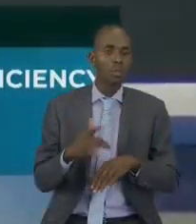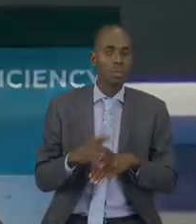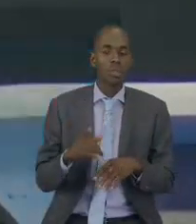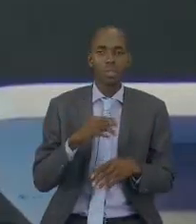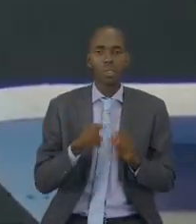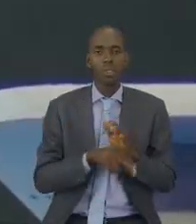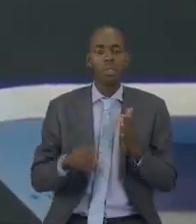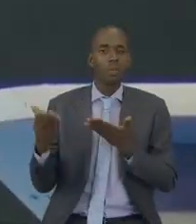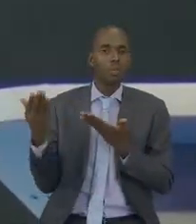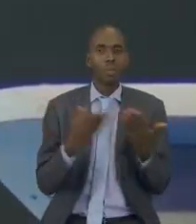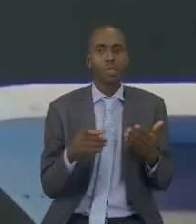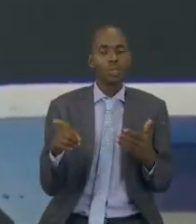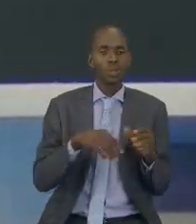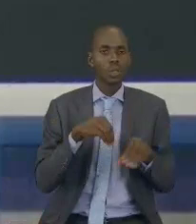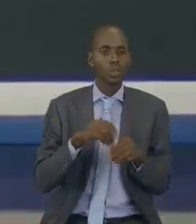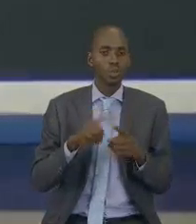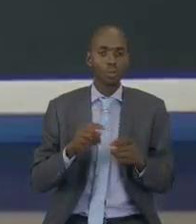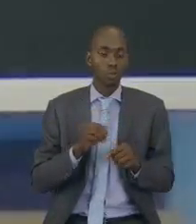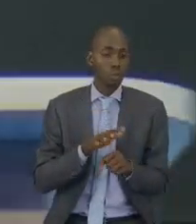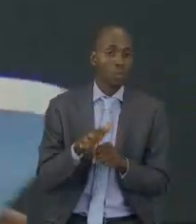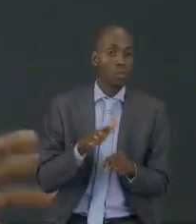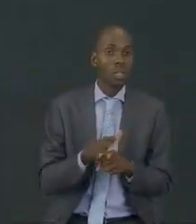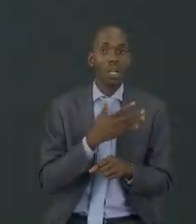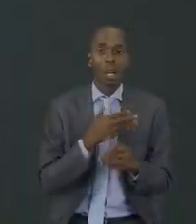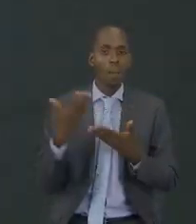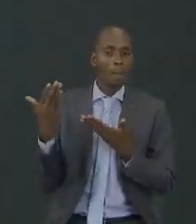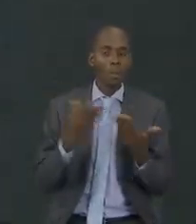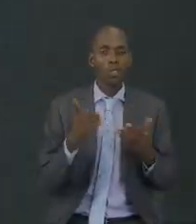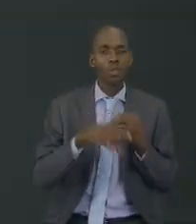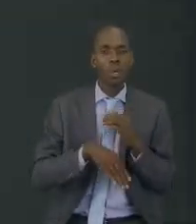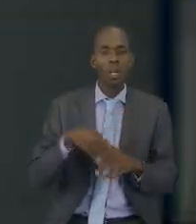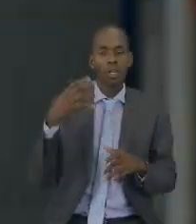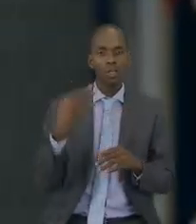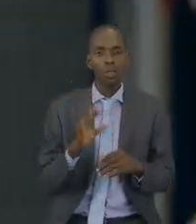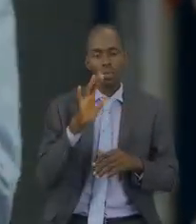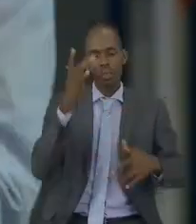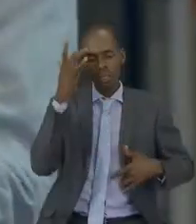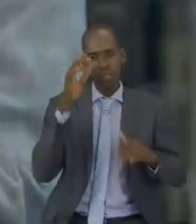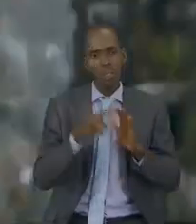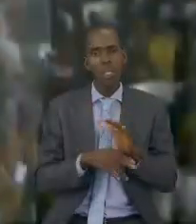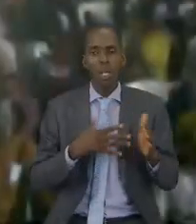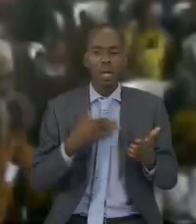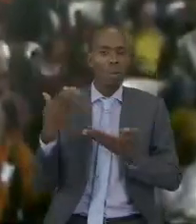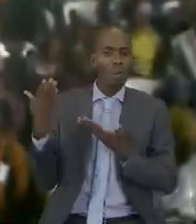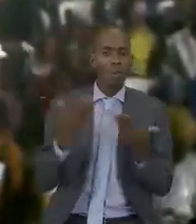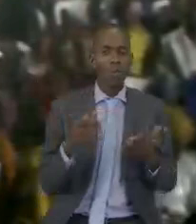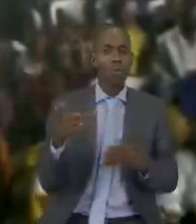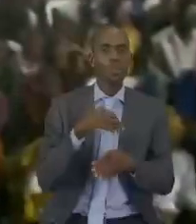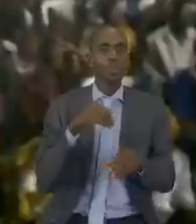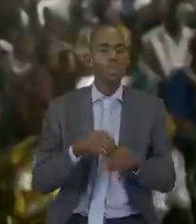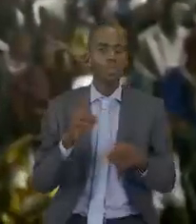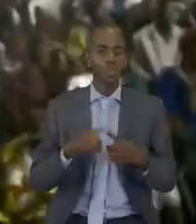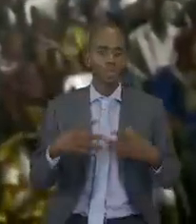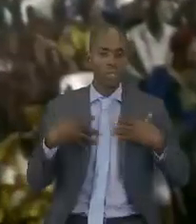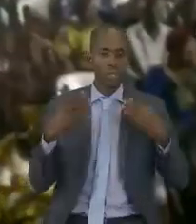you into sufficiency, and it brings you out of your sickness and it brings you into